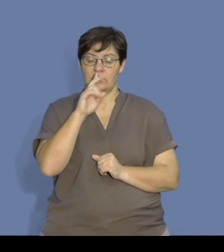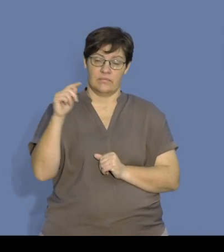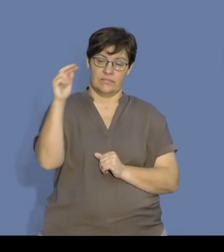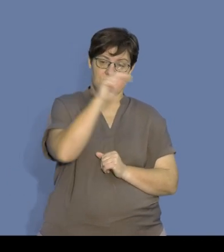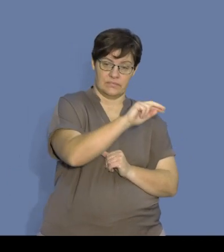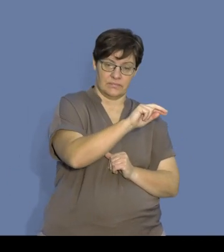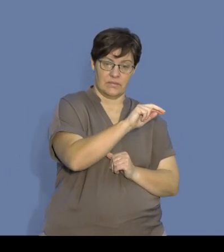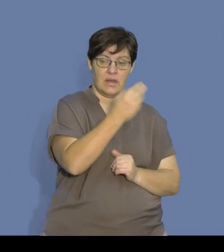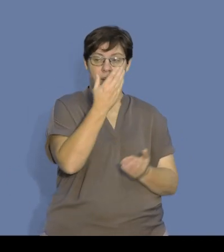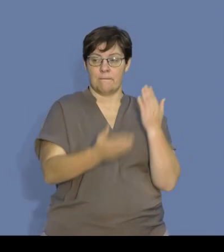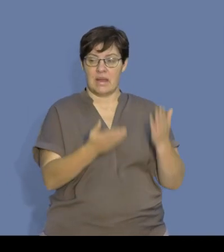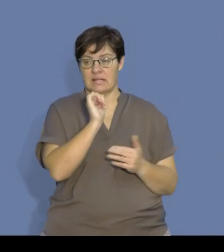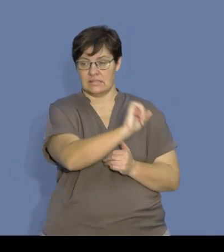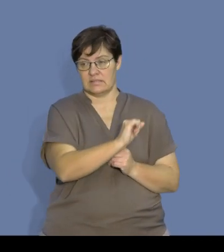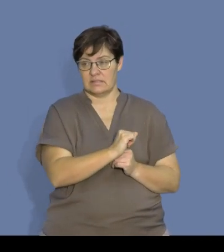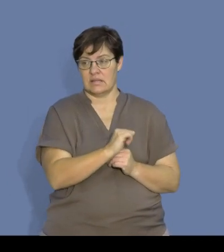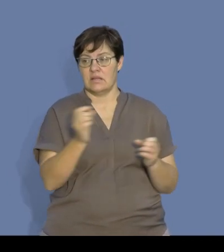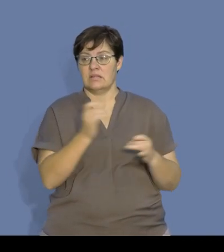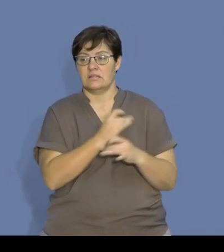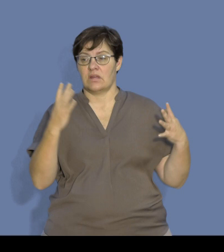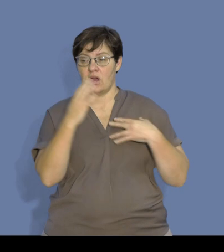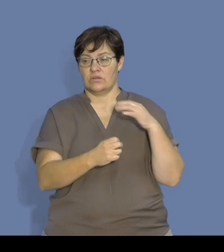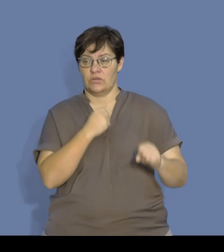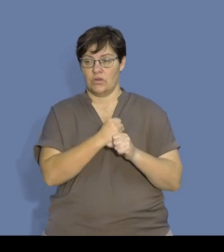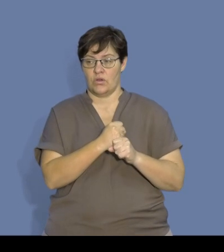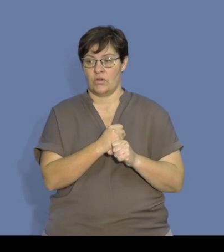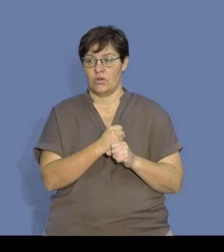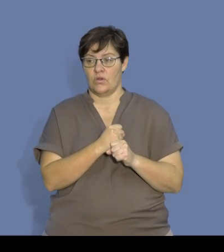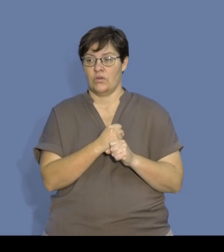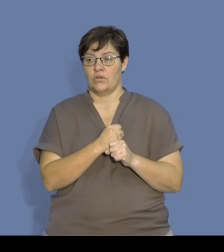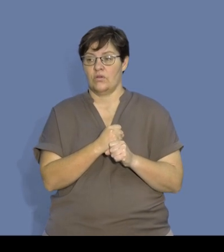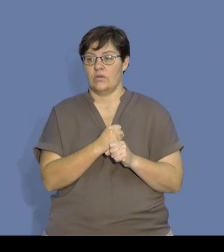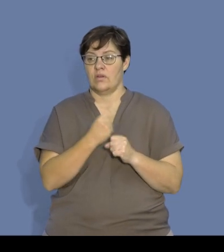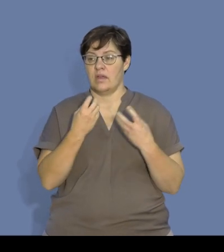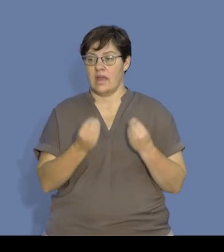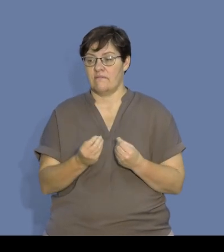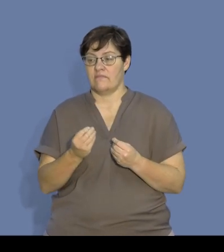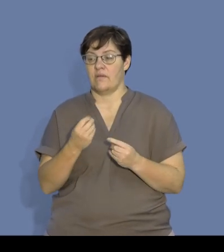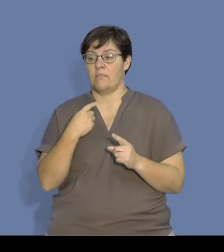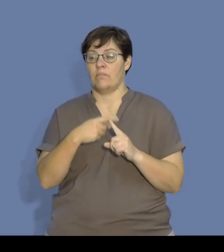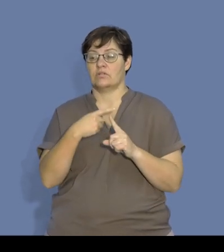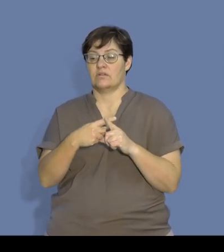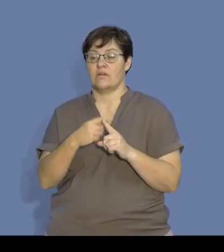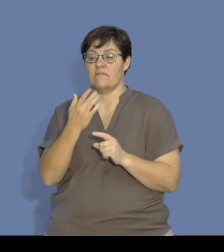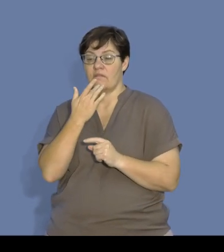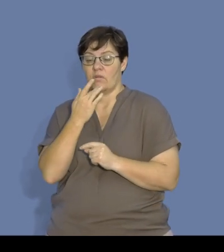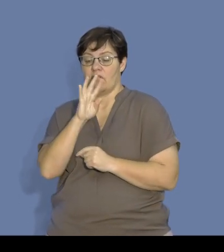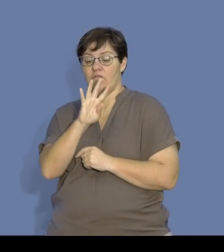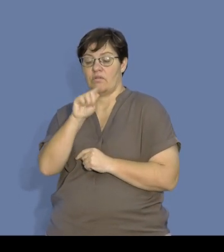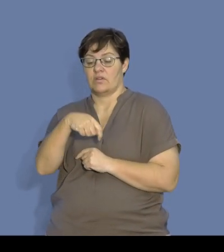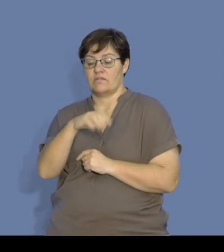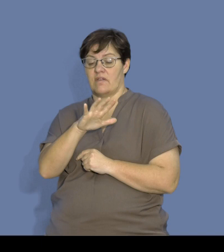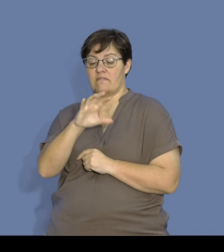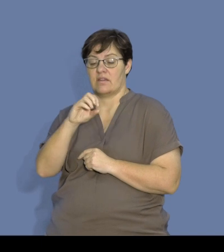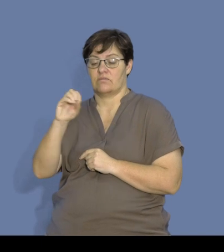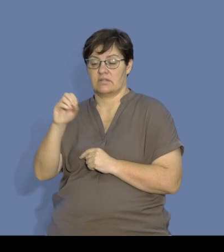241,500. Okay, and now let's go back to his balance at the beginning of the year. So again, he's got